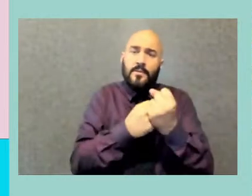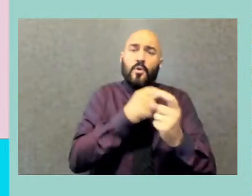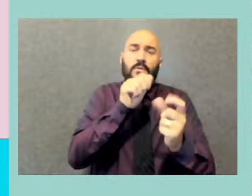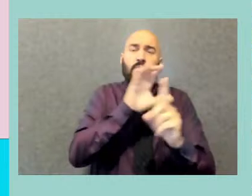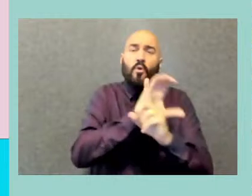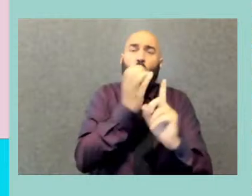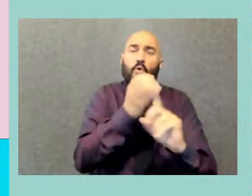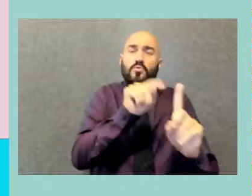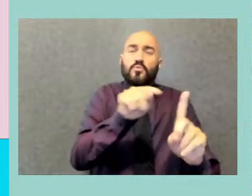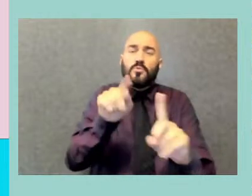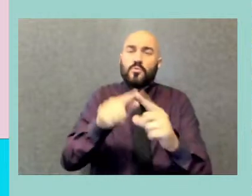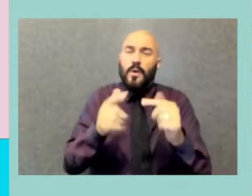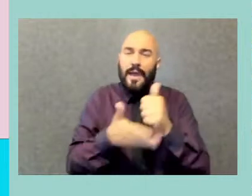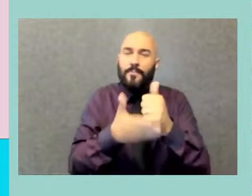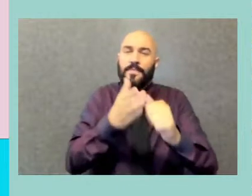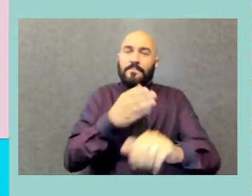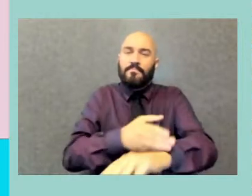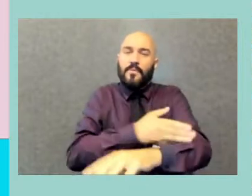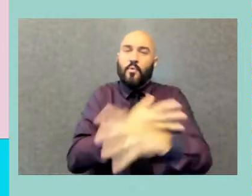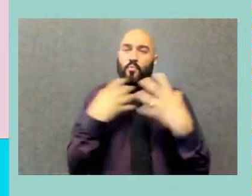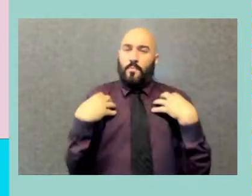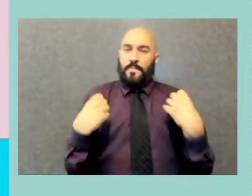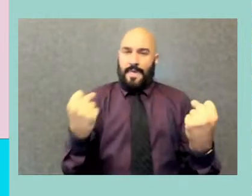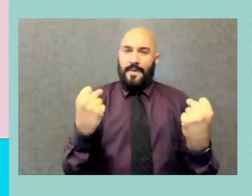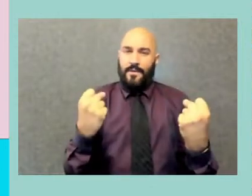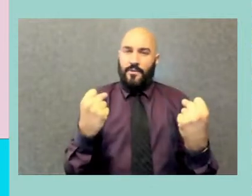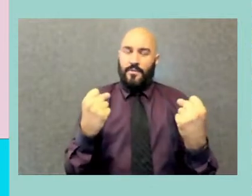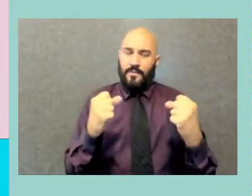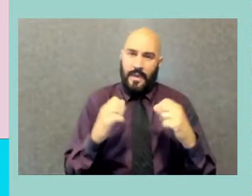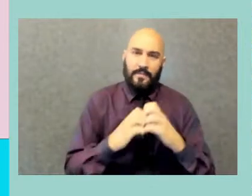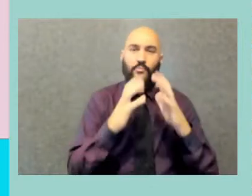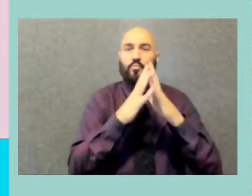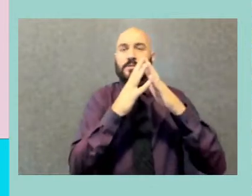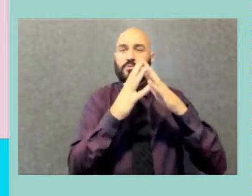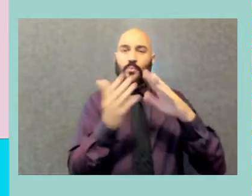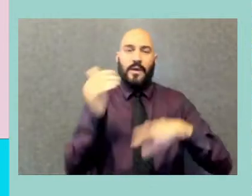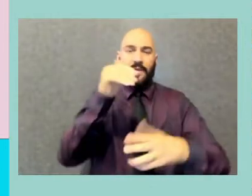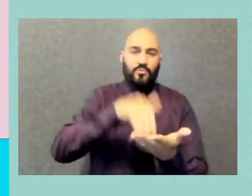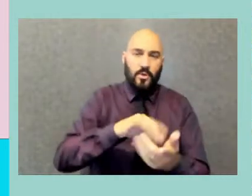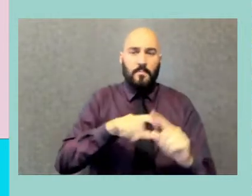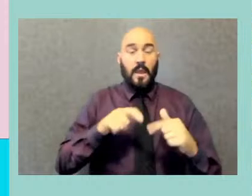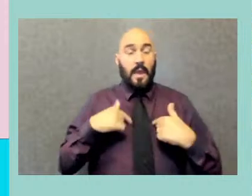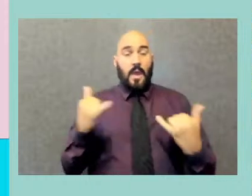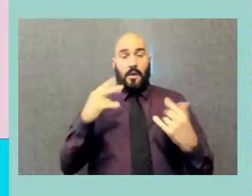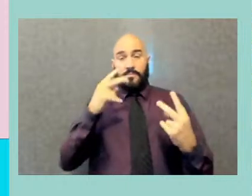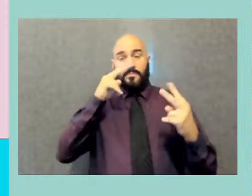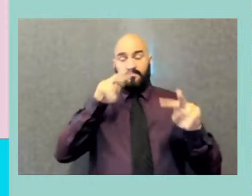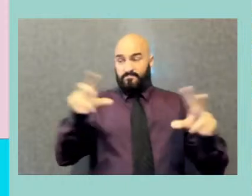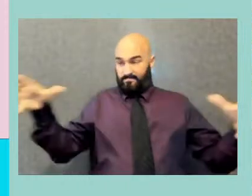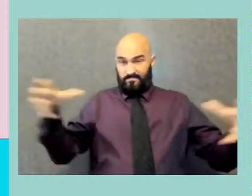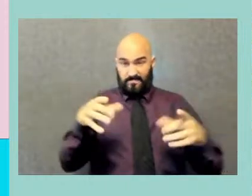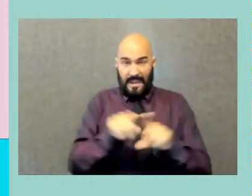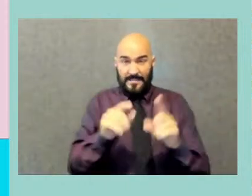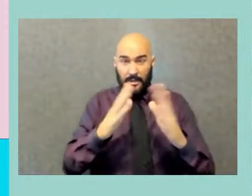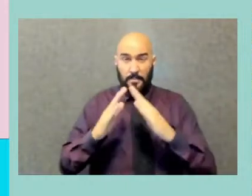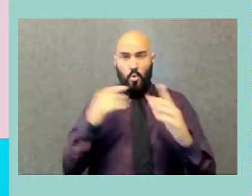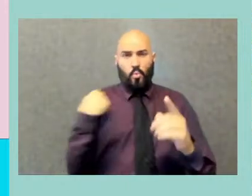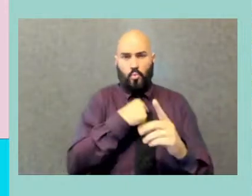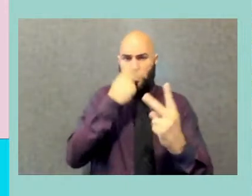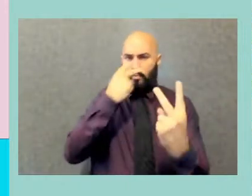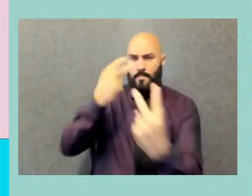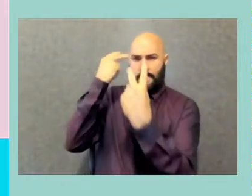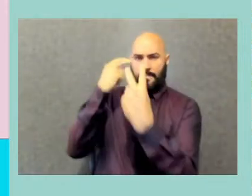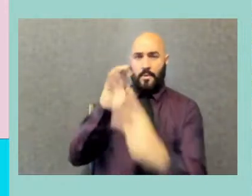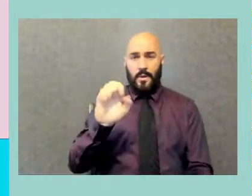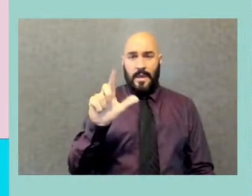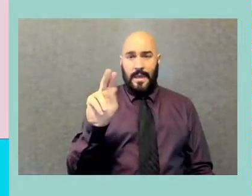As we grieve together as a community, we remember Alandria's powerful words. What is lifting